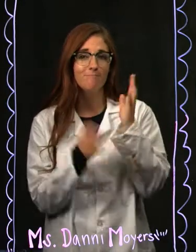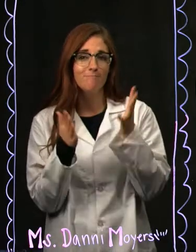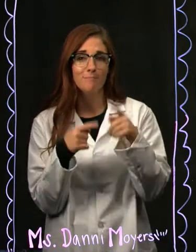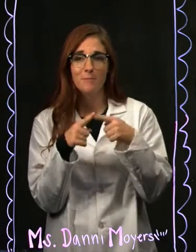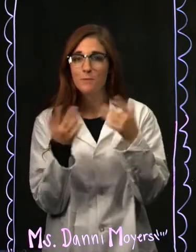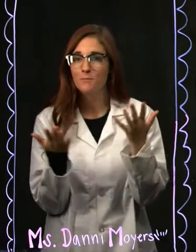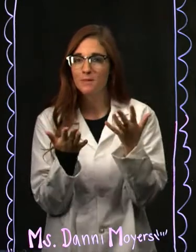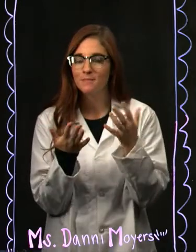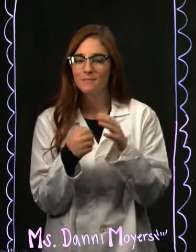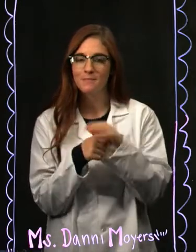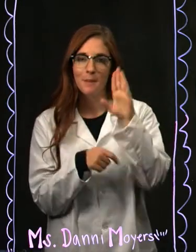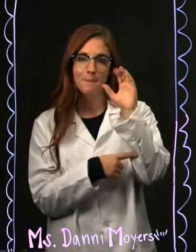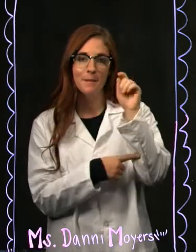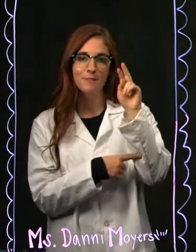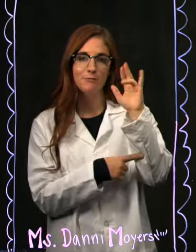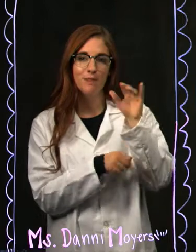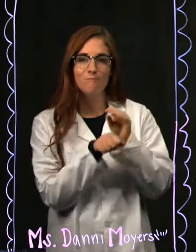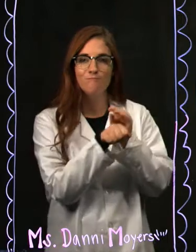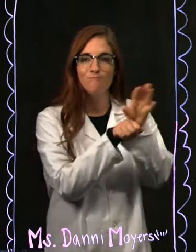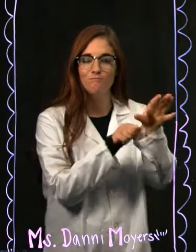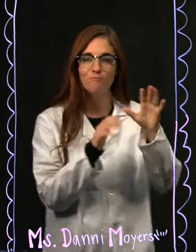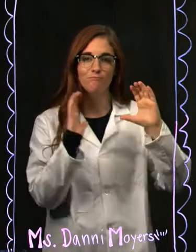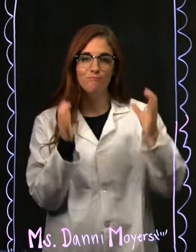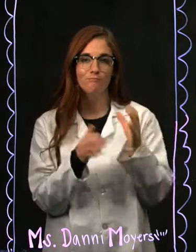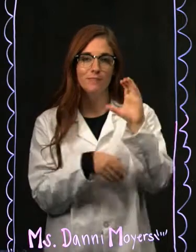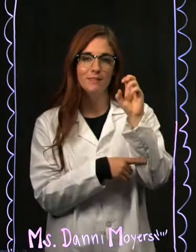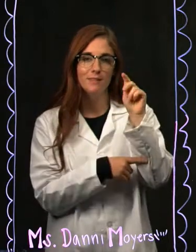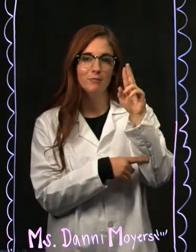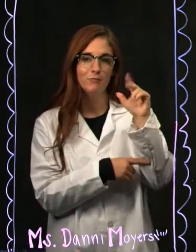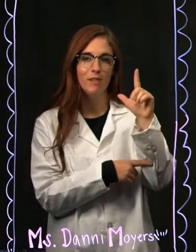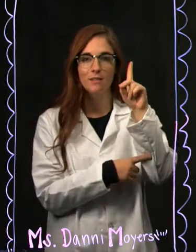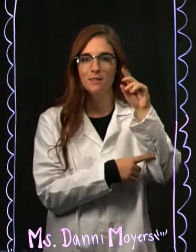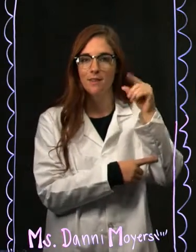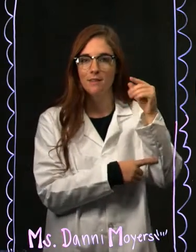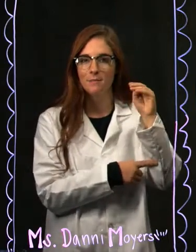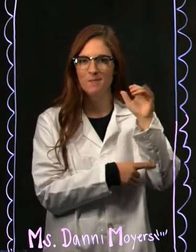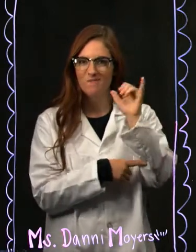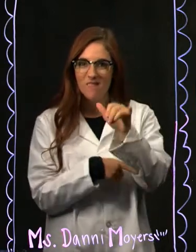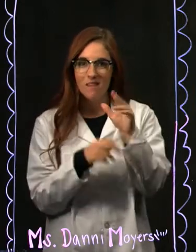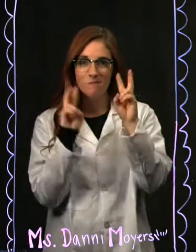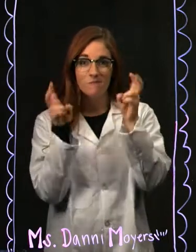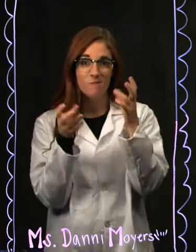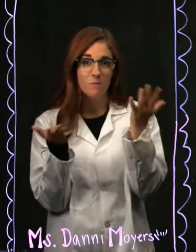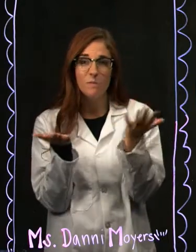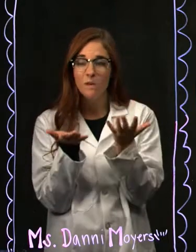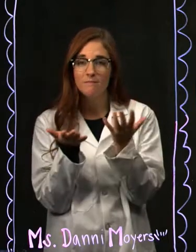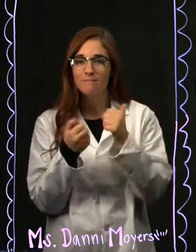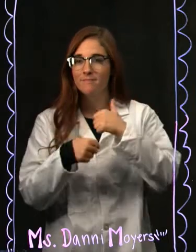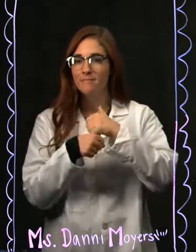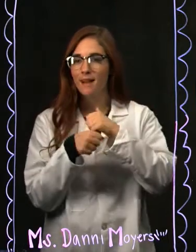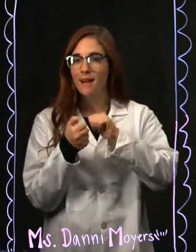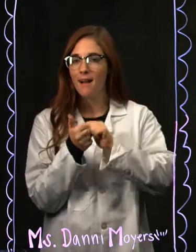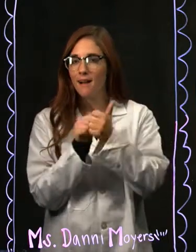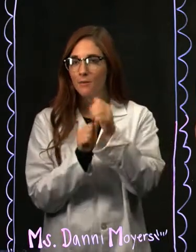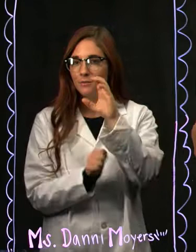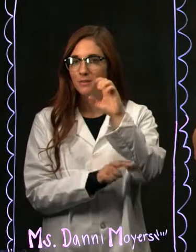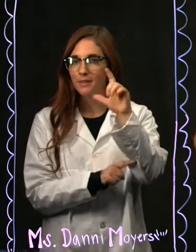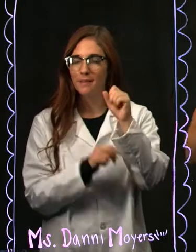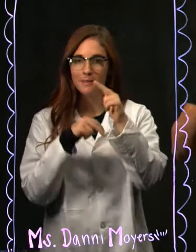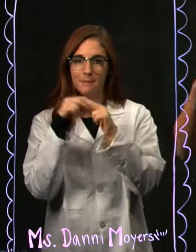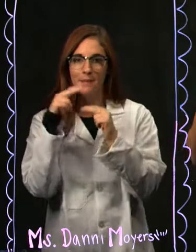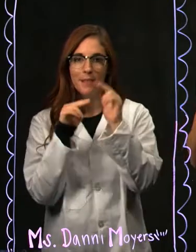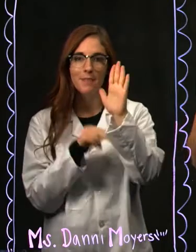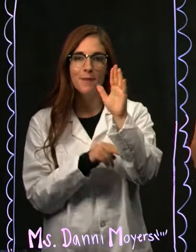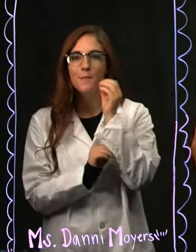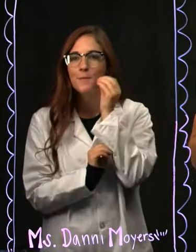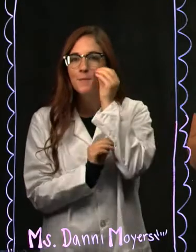on the central dogma. So the central dogma is how cells essentially build their house. If